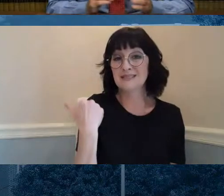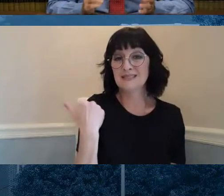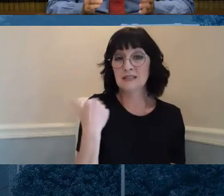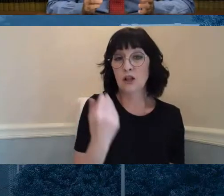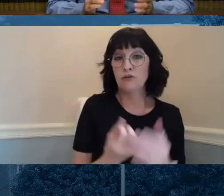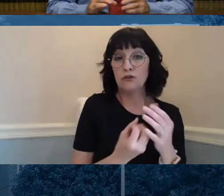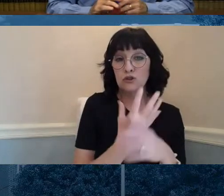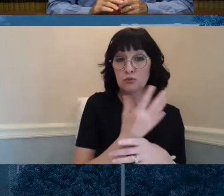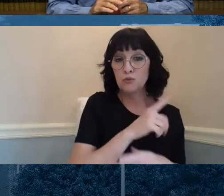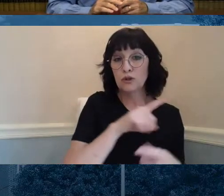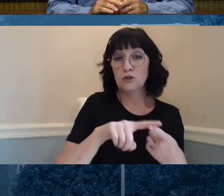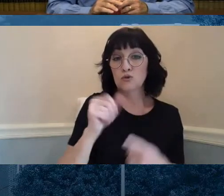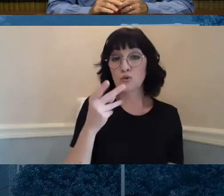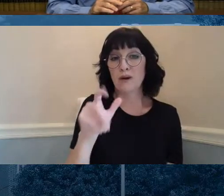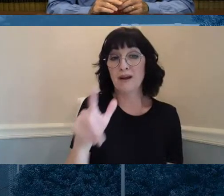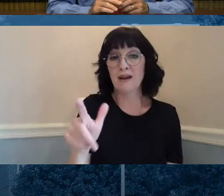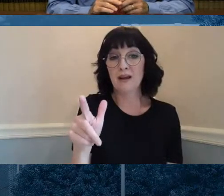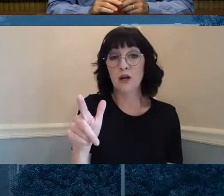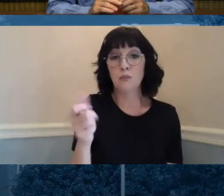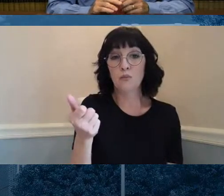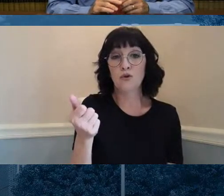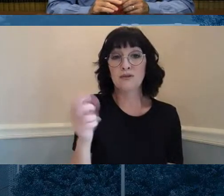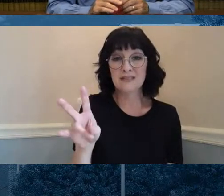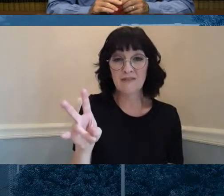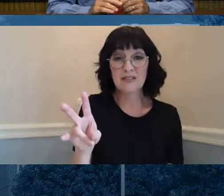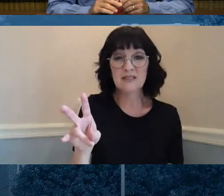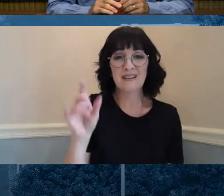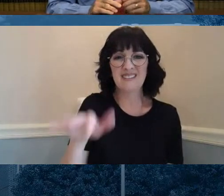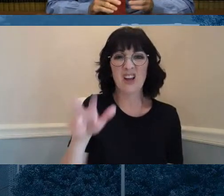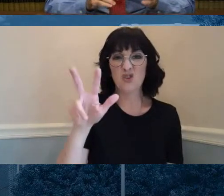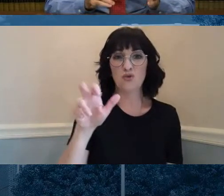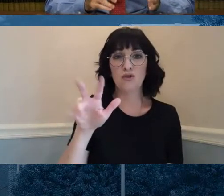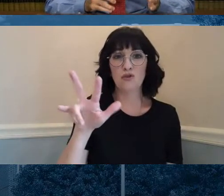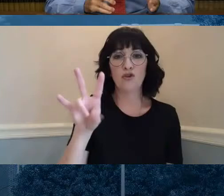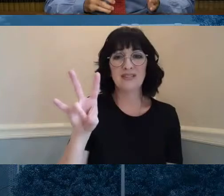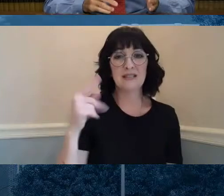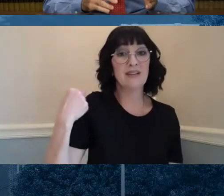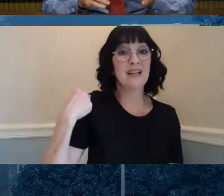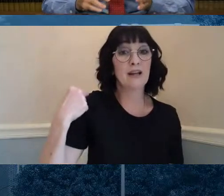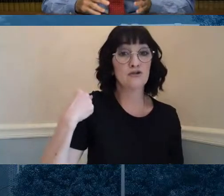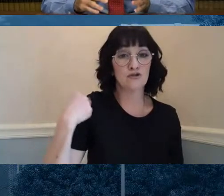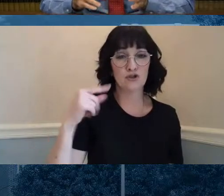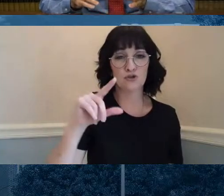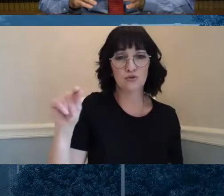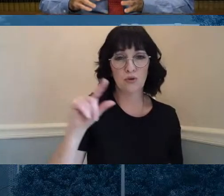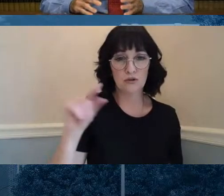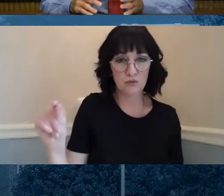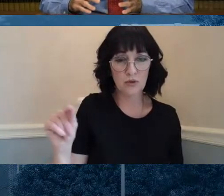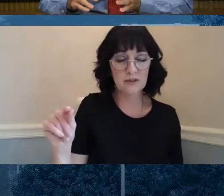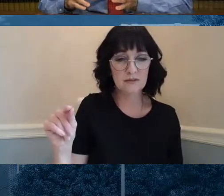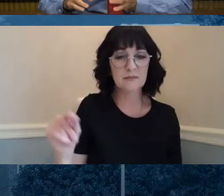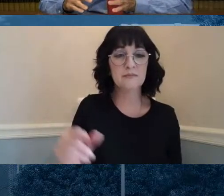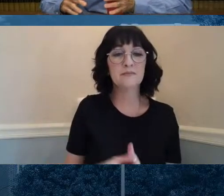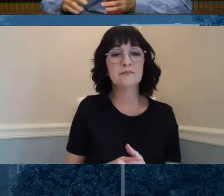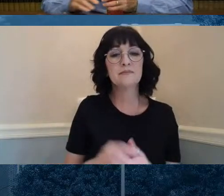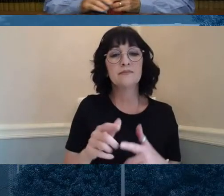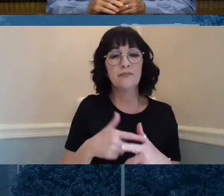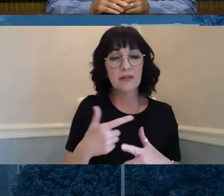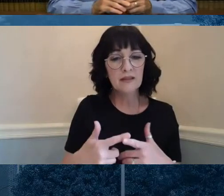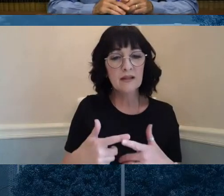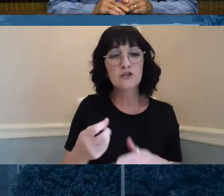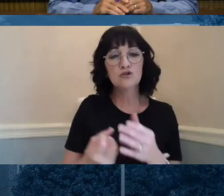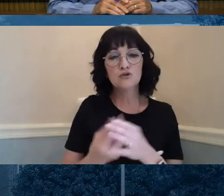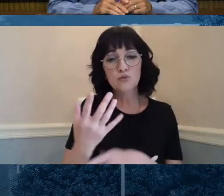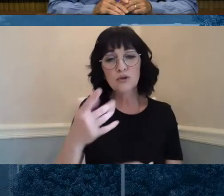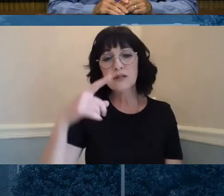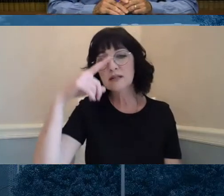17th, where we peaked out at 337. And then through spring, early summer, and the summer